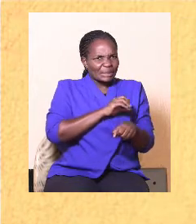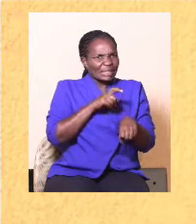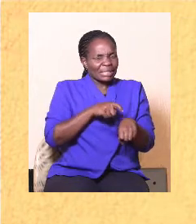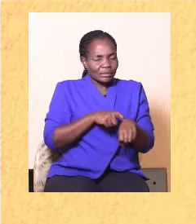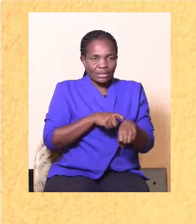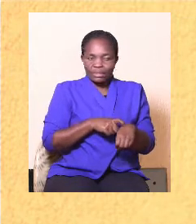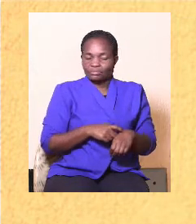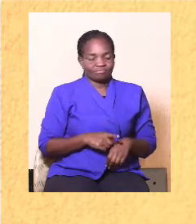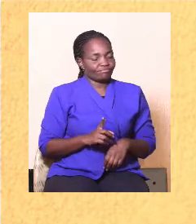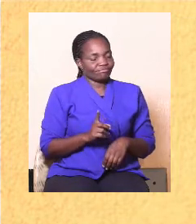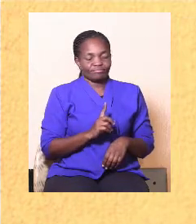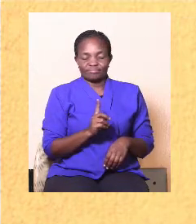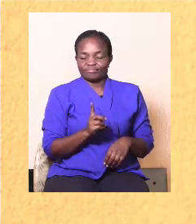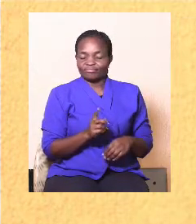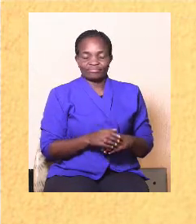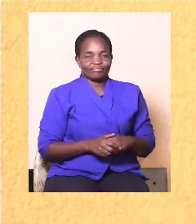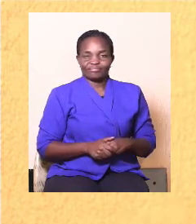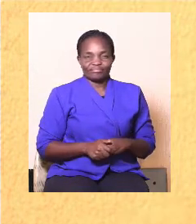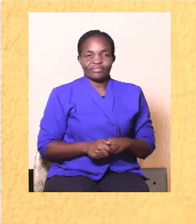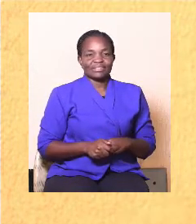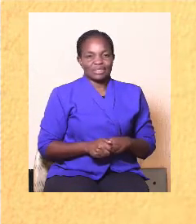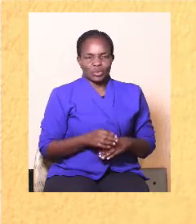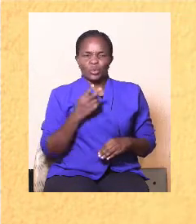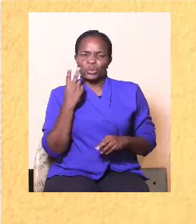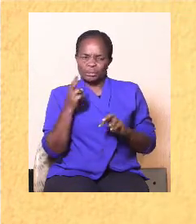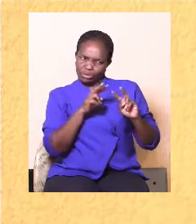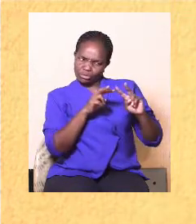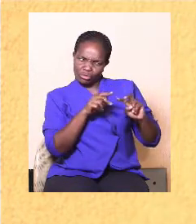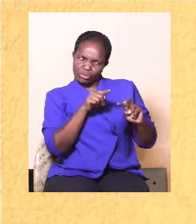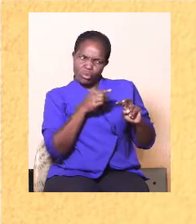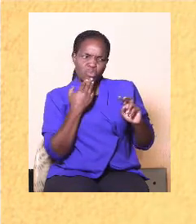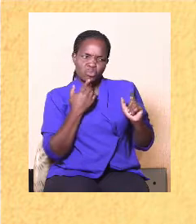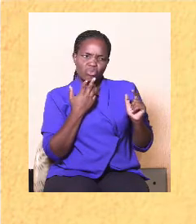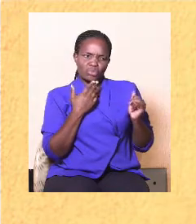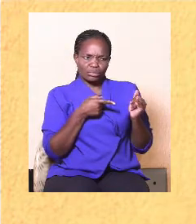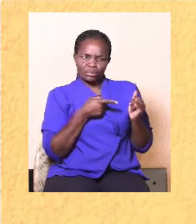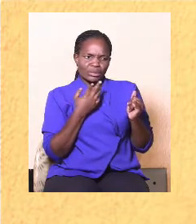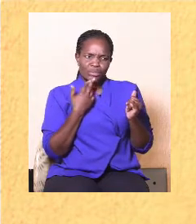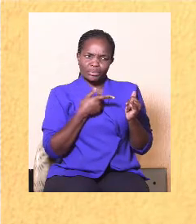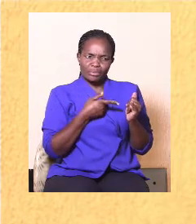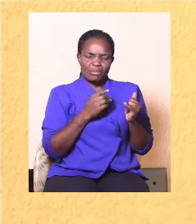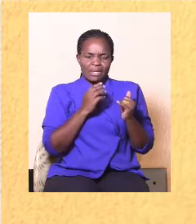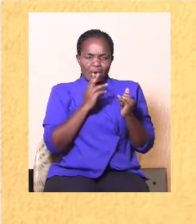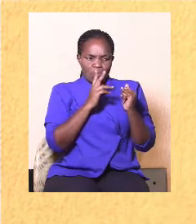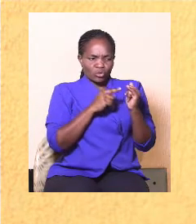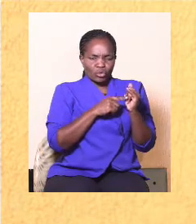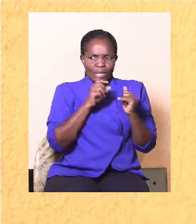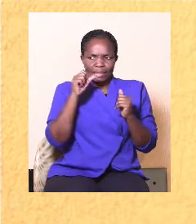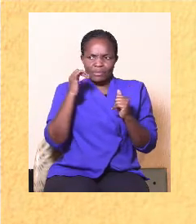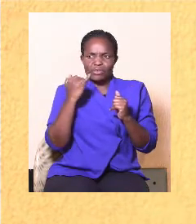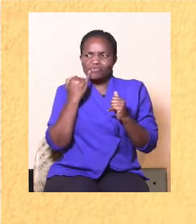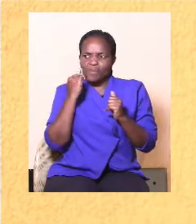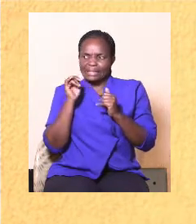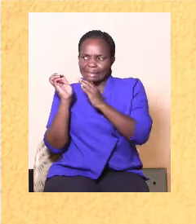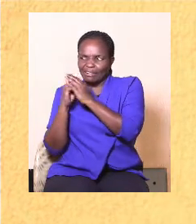in a way of trying to reduce fraud so that people cannot steal other people's IDs and start claiming on behalf of other